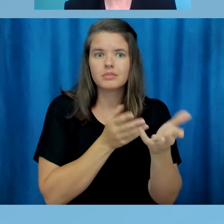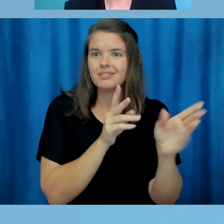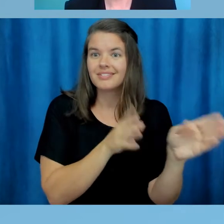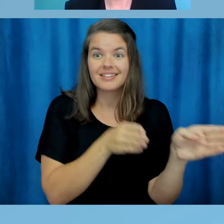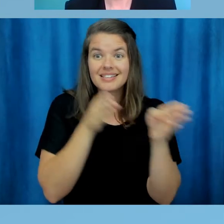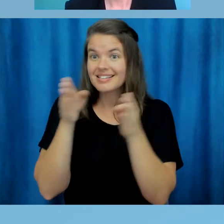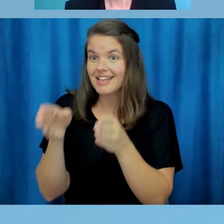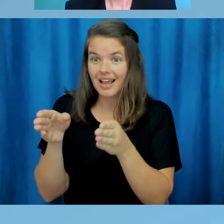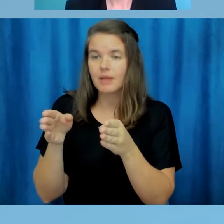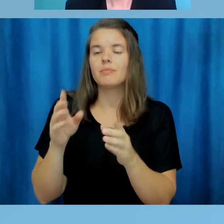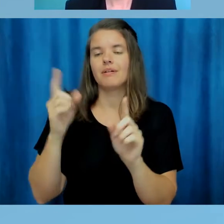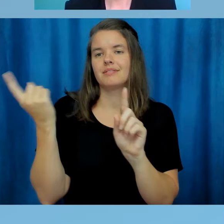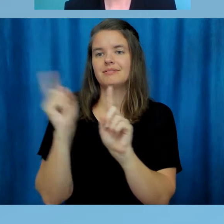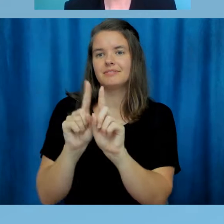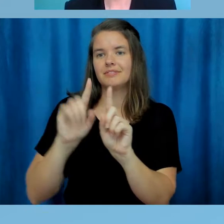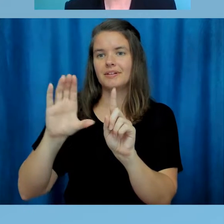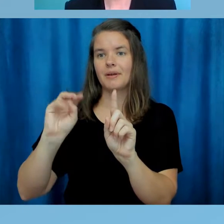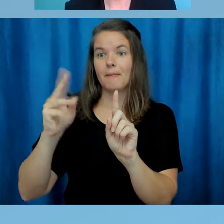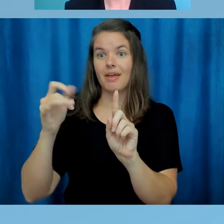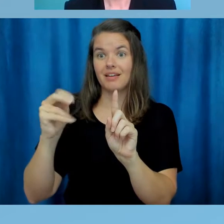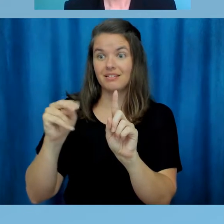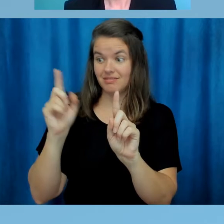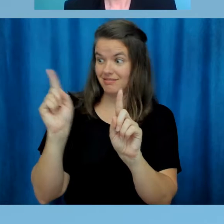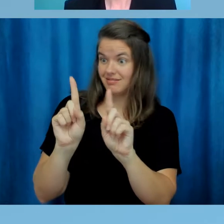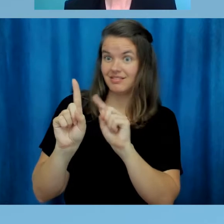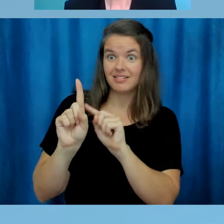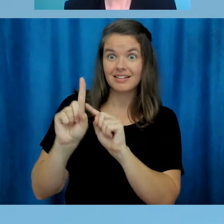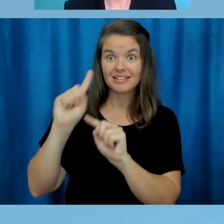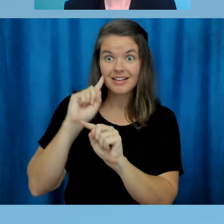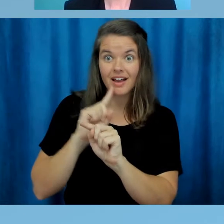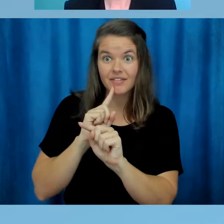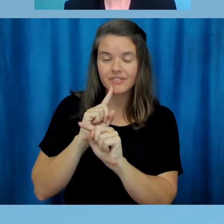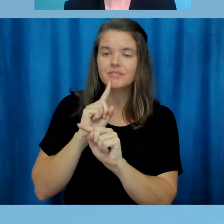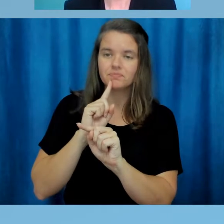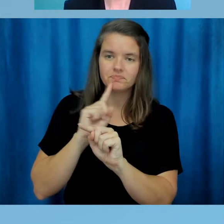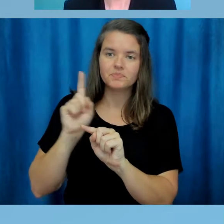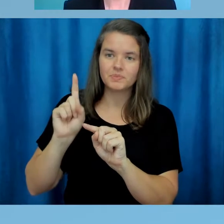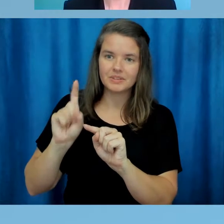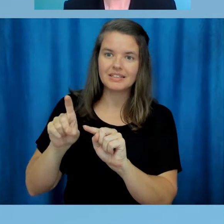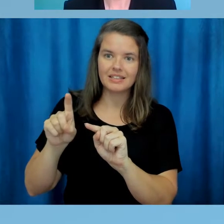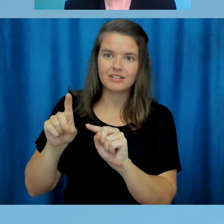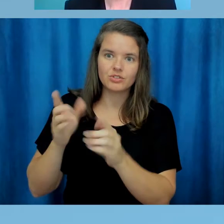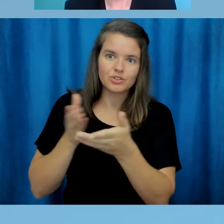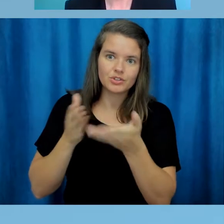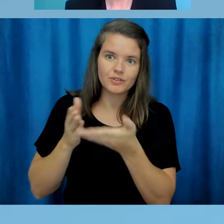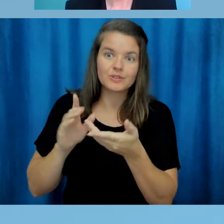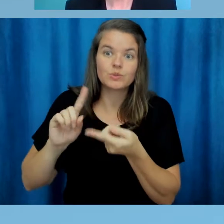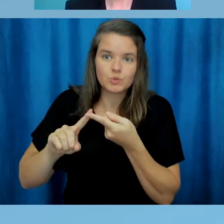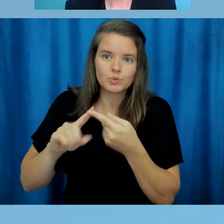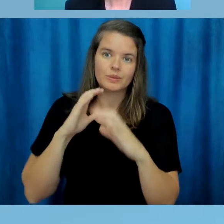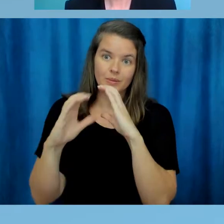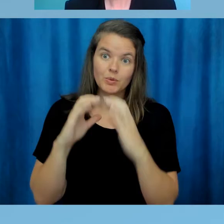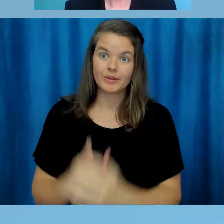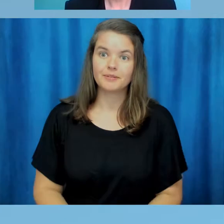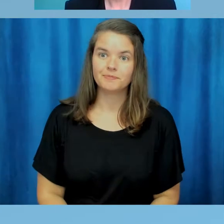same with the companion. And if the companion is deaf, they will need services to communicate.